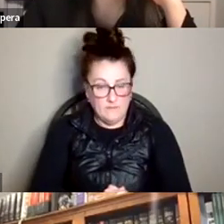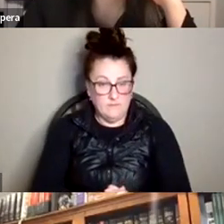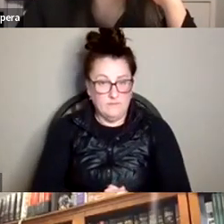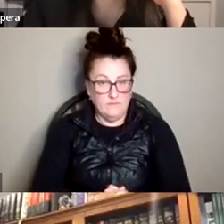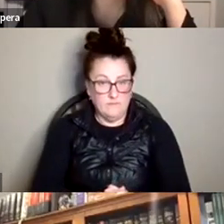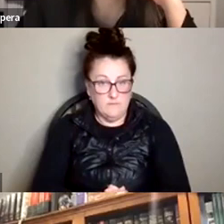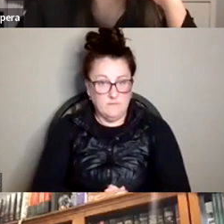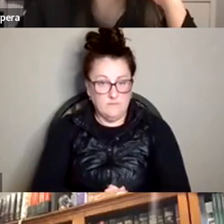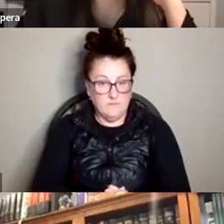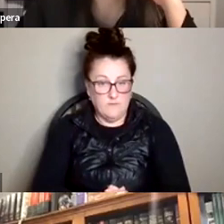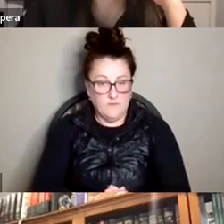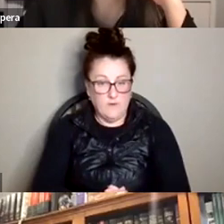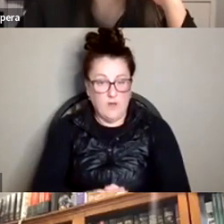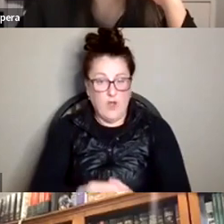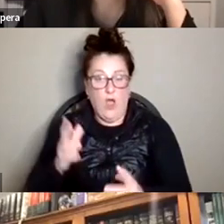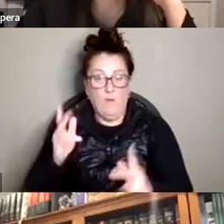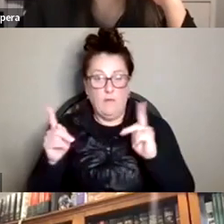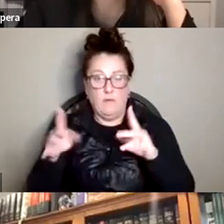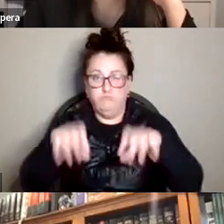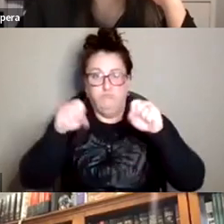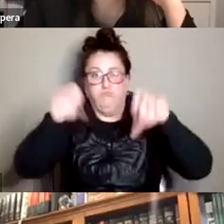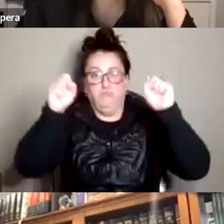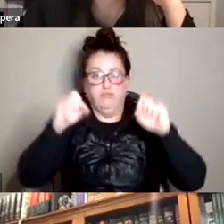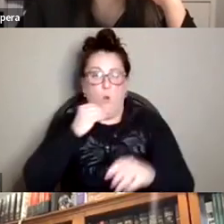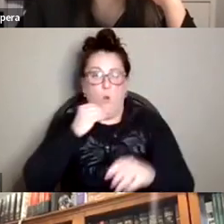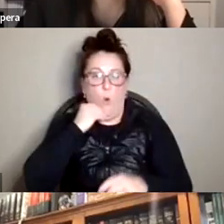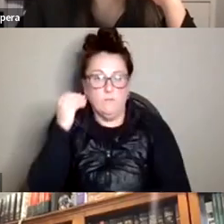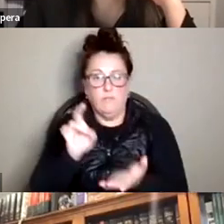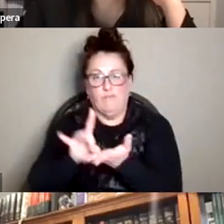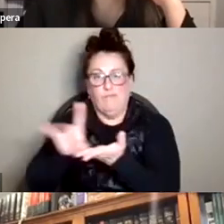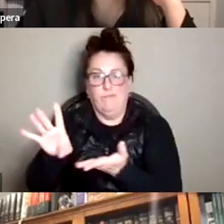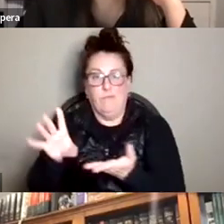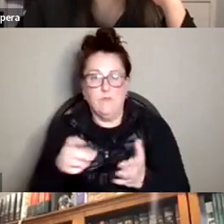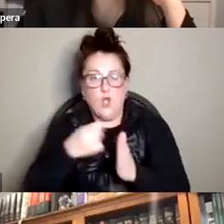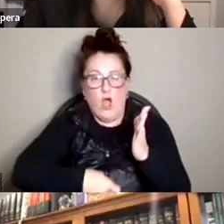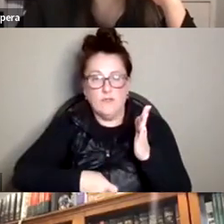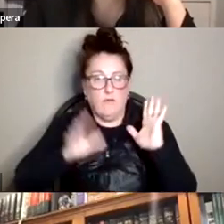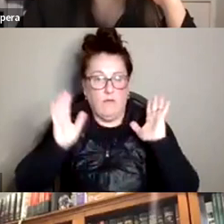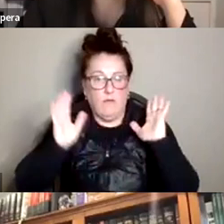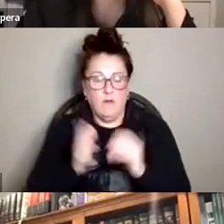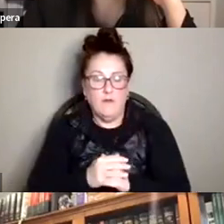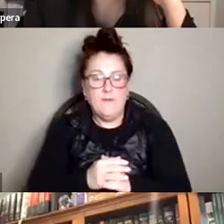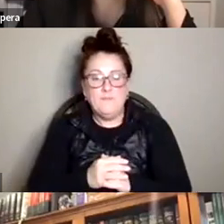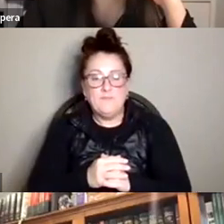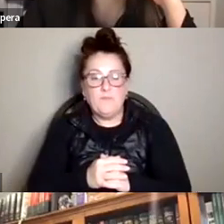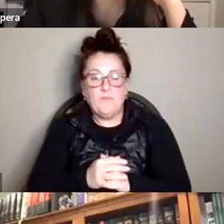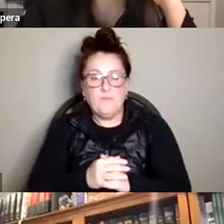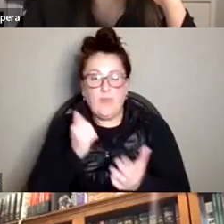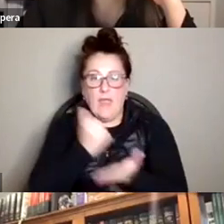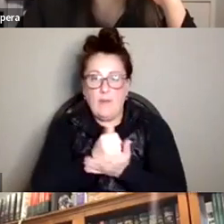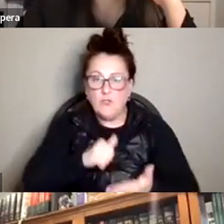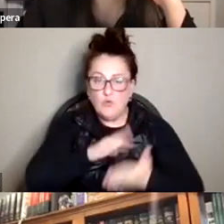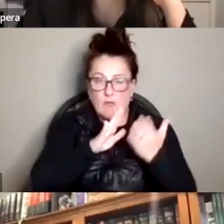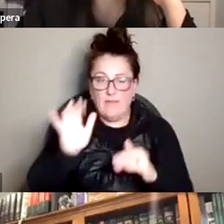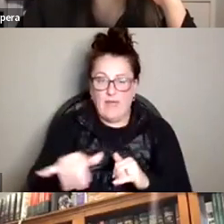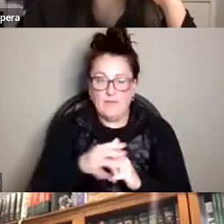our gentrification, but that'd be a great thing for the next superintendent to help address. And